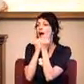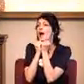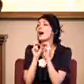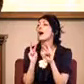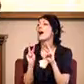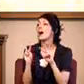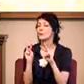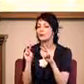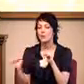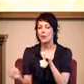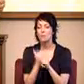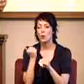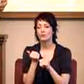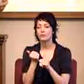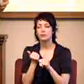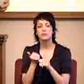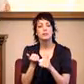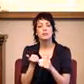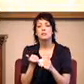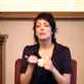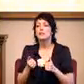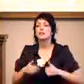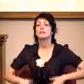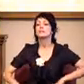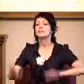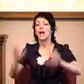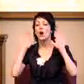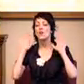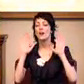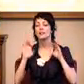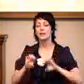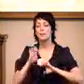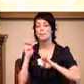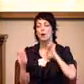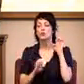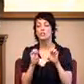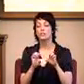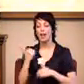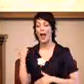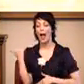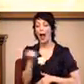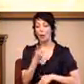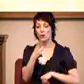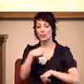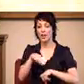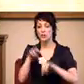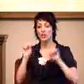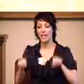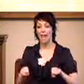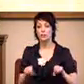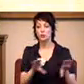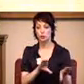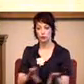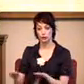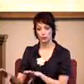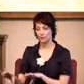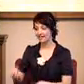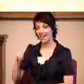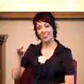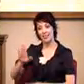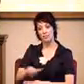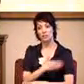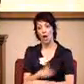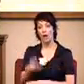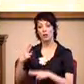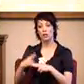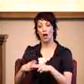the most selfless emotion of which our nature is capable of. So the choir is going to sing a song called In the